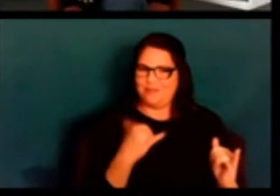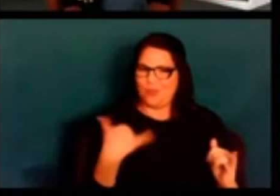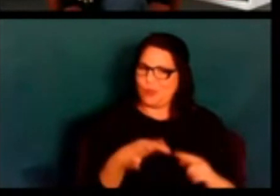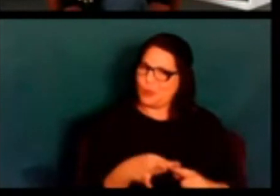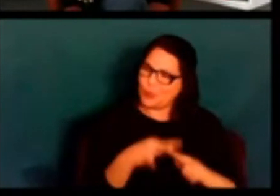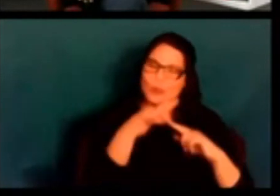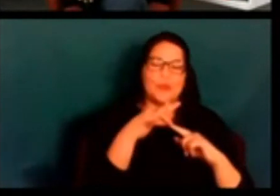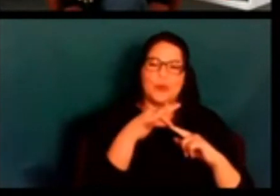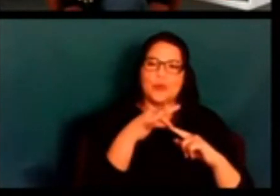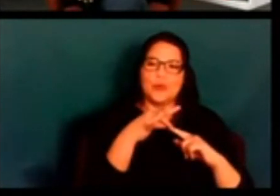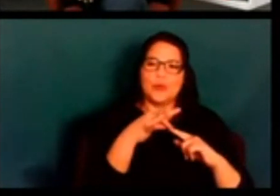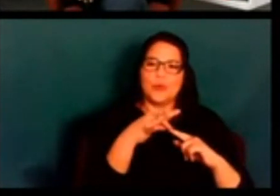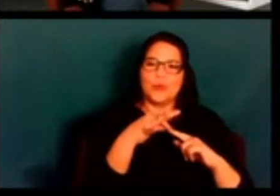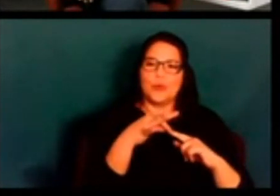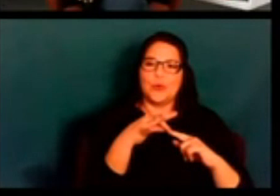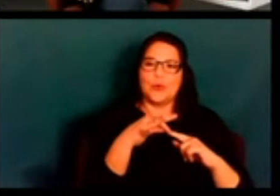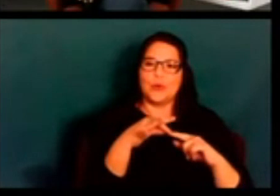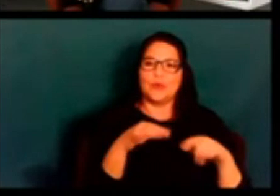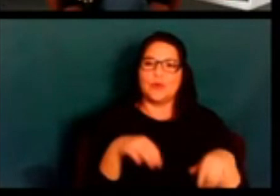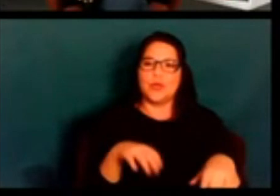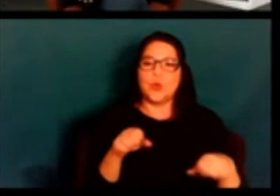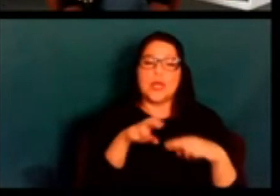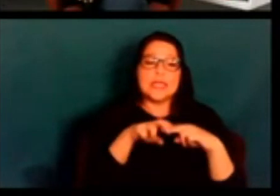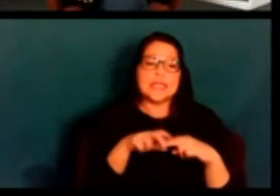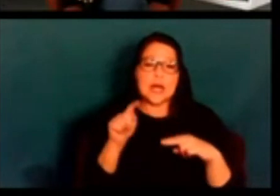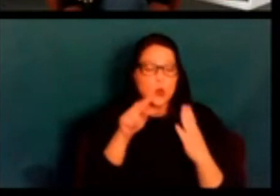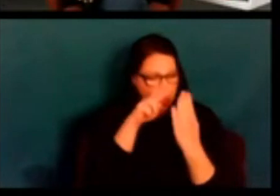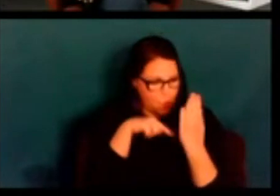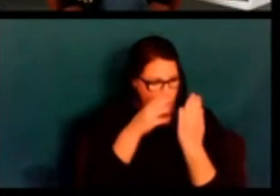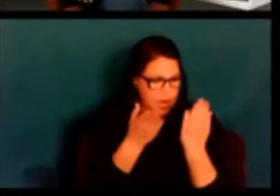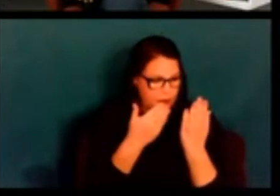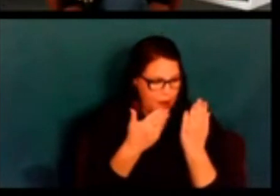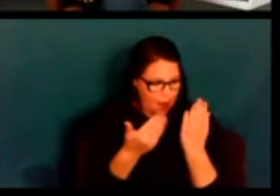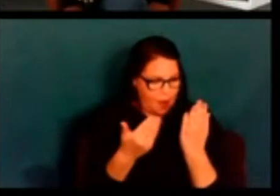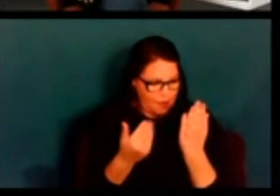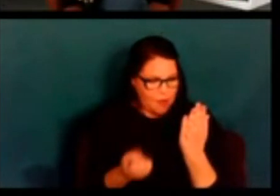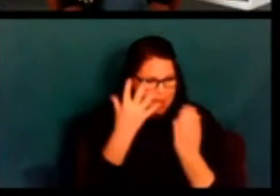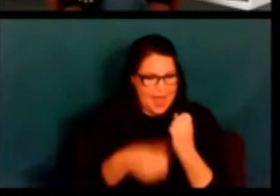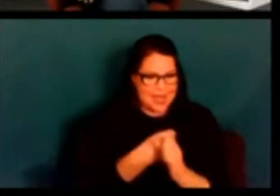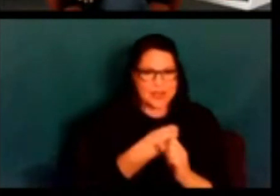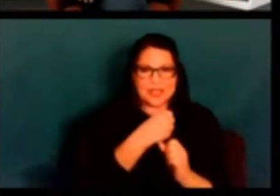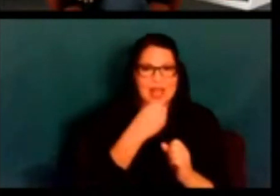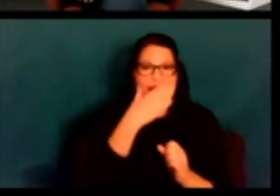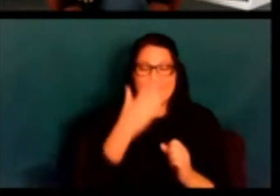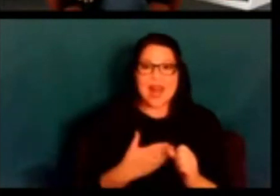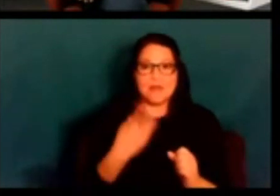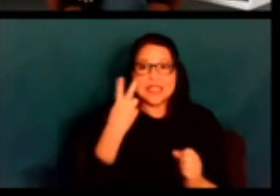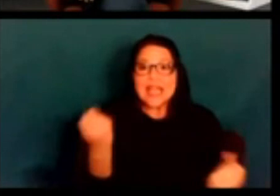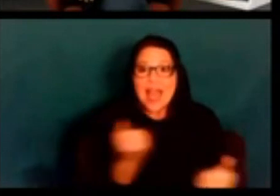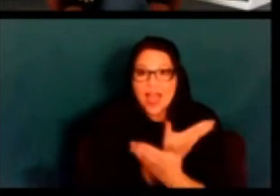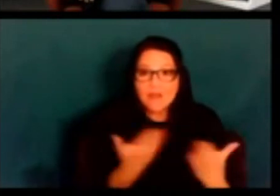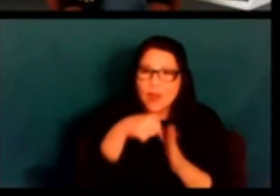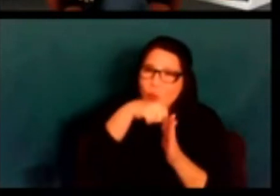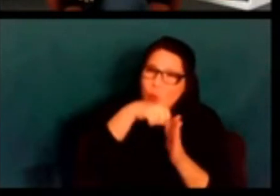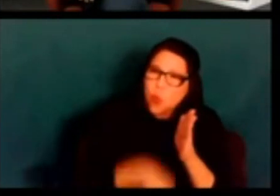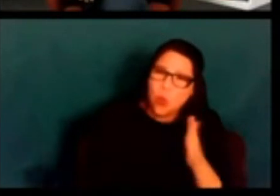and I mean, you can sit there, you can sit on the toilet and read the albums for years and never see everything on it. I mean,